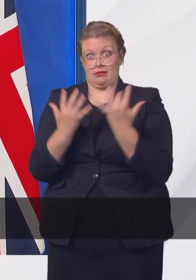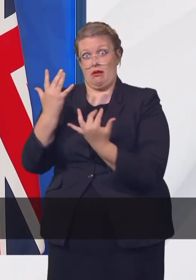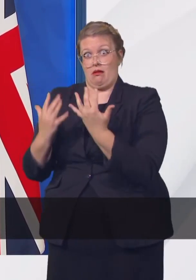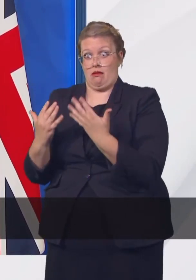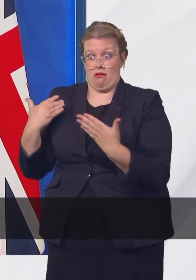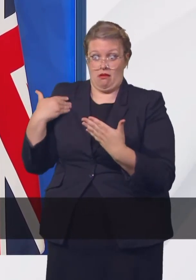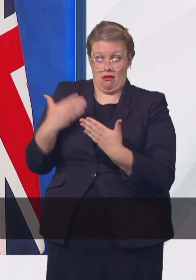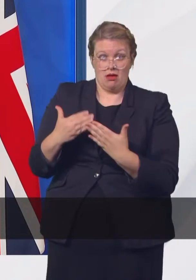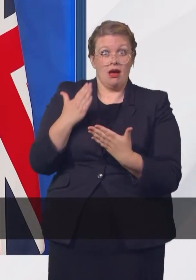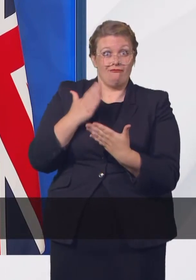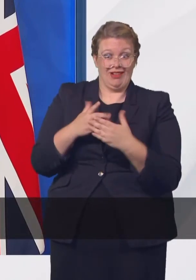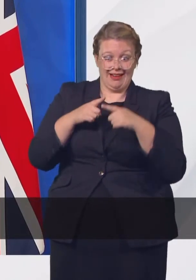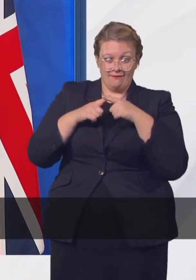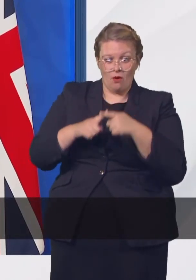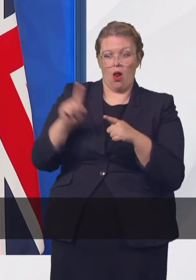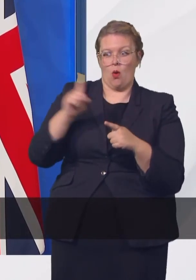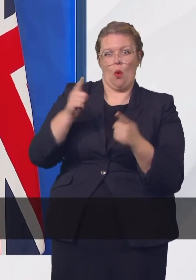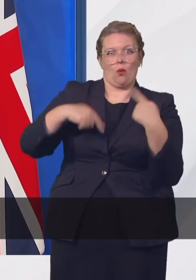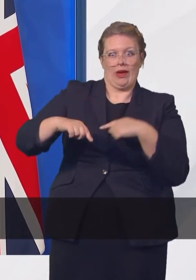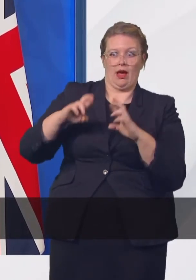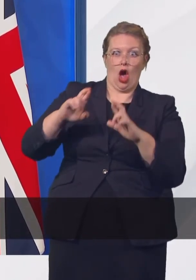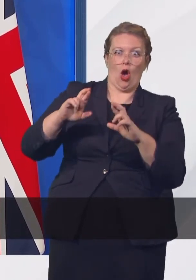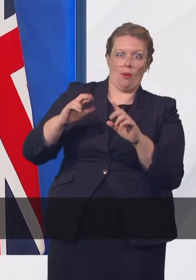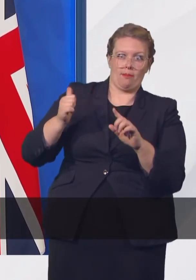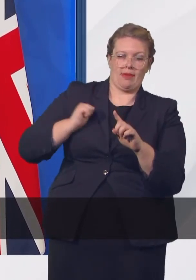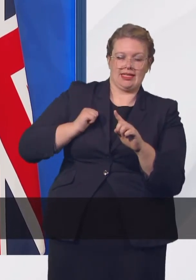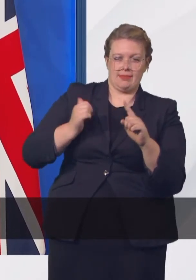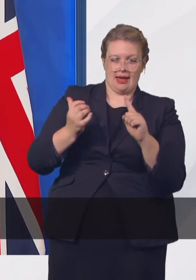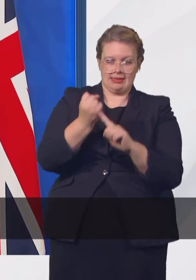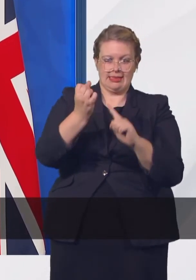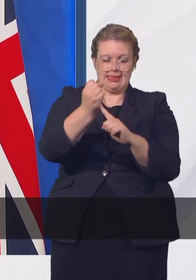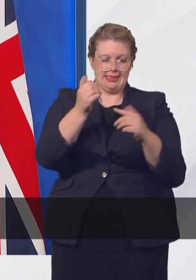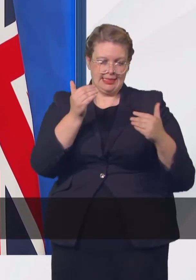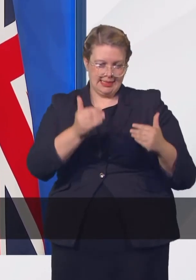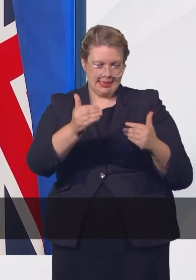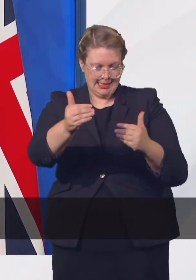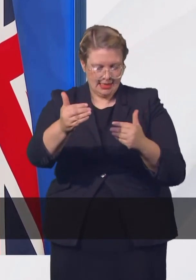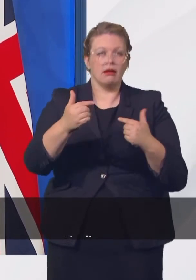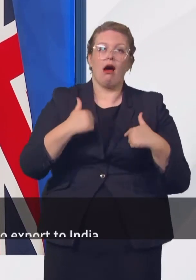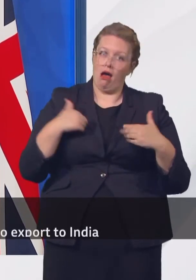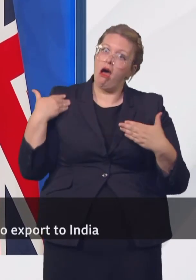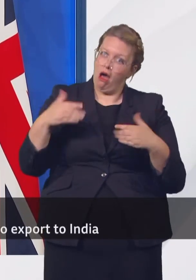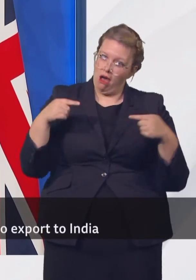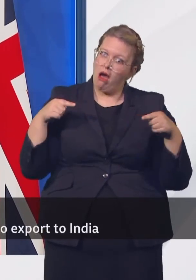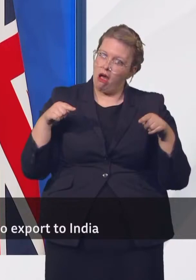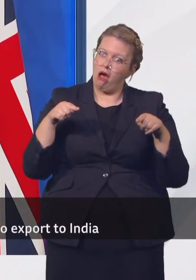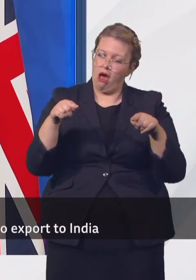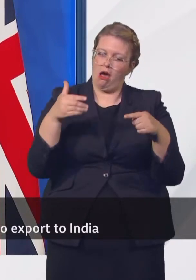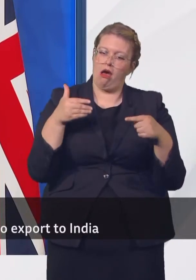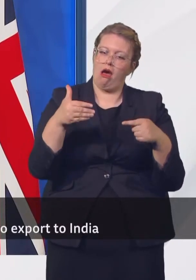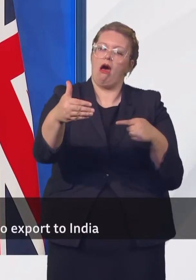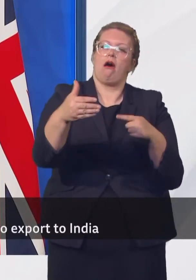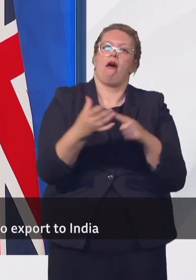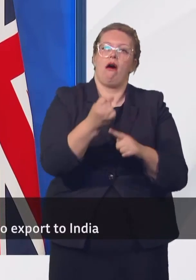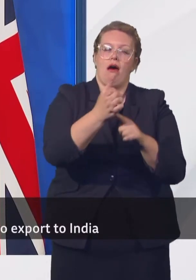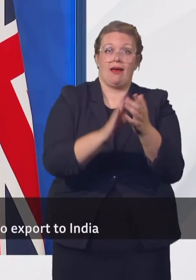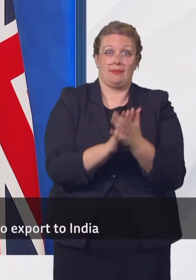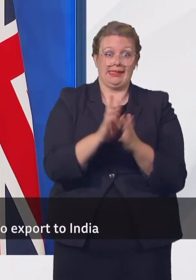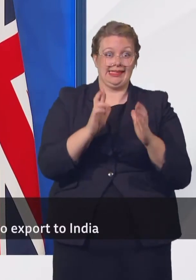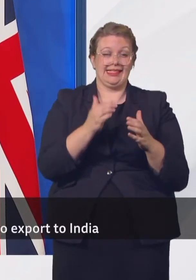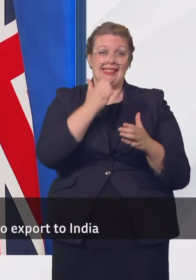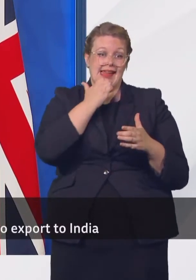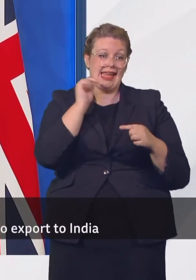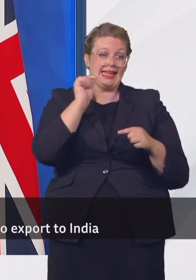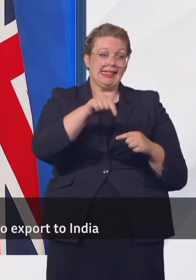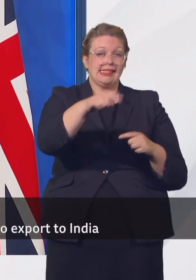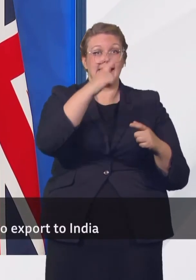precisely on track for where we expected to be at this point. And that is obviously good news. It means that we can follow the roadmap. And we look